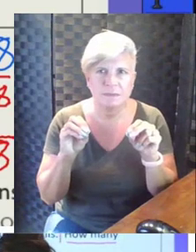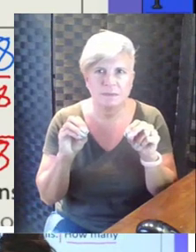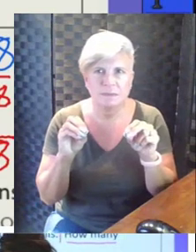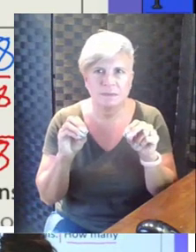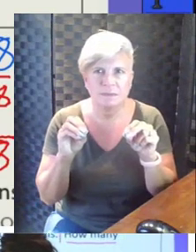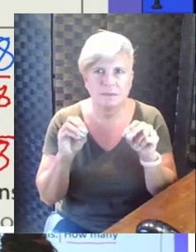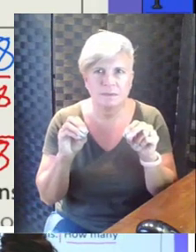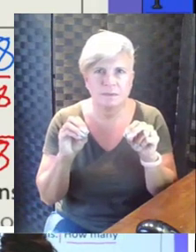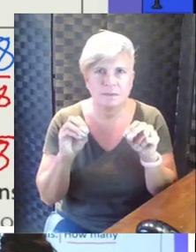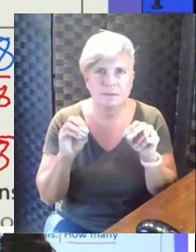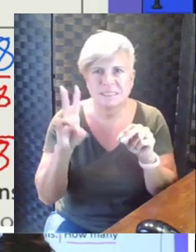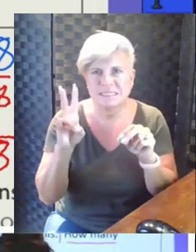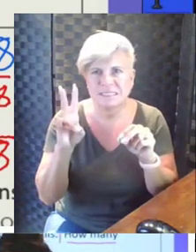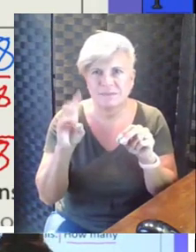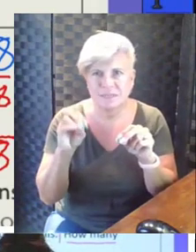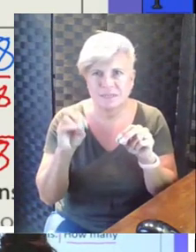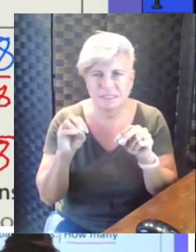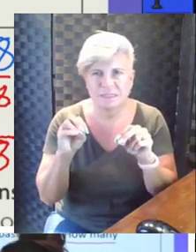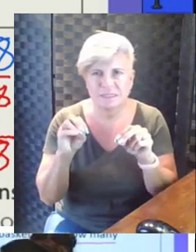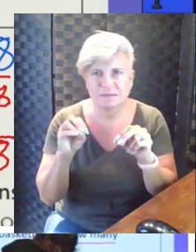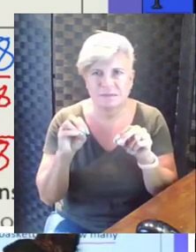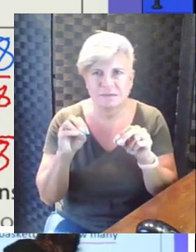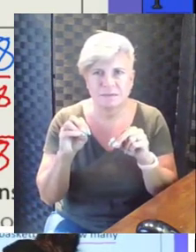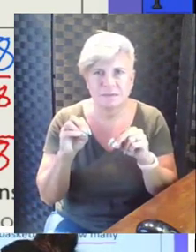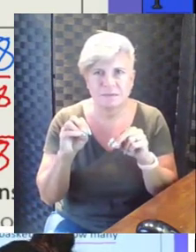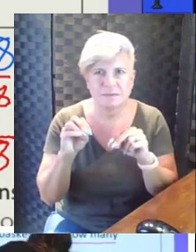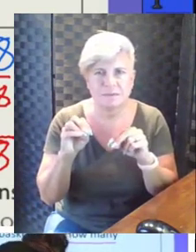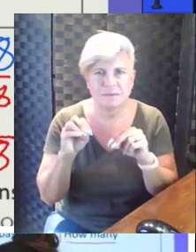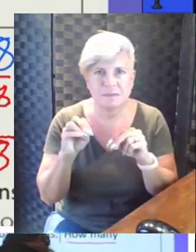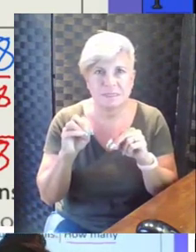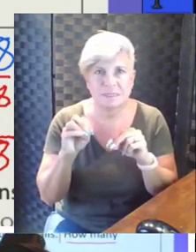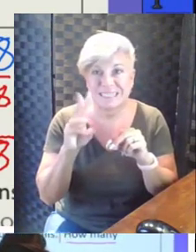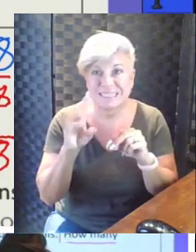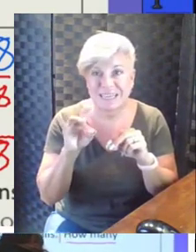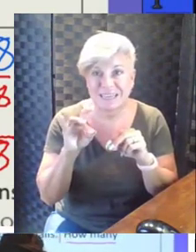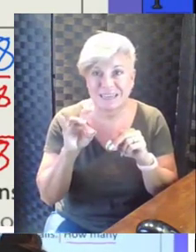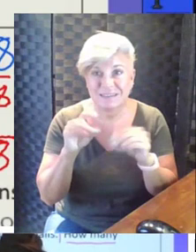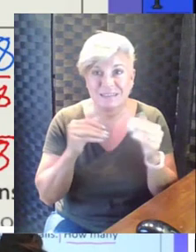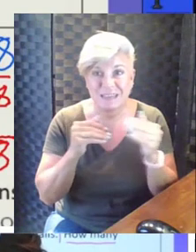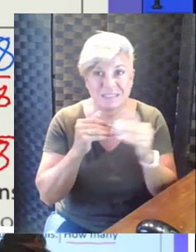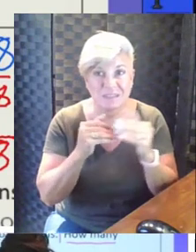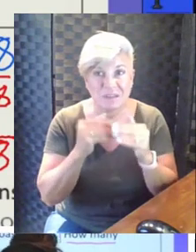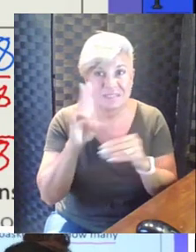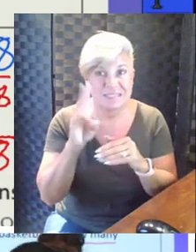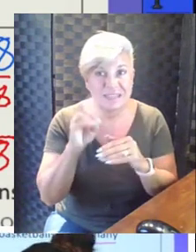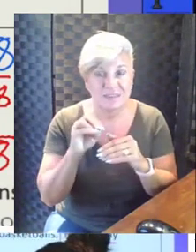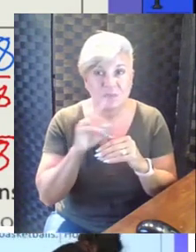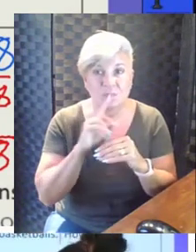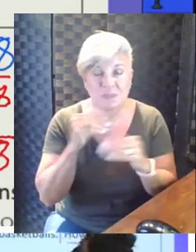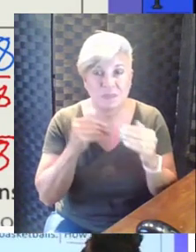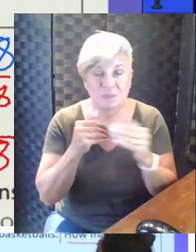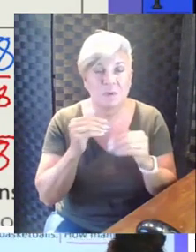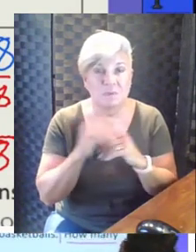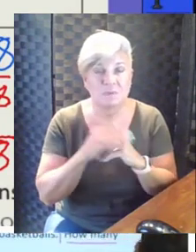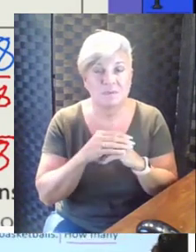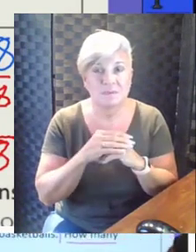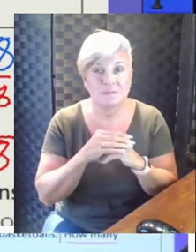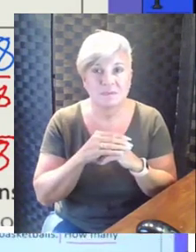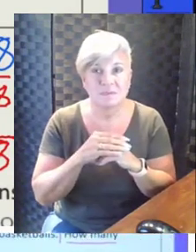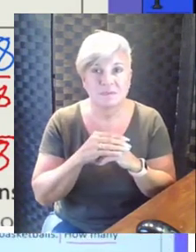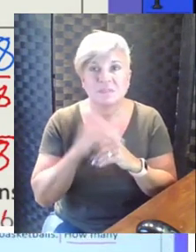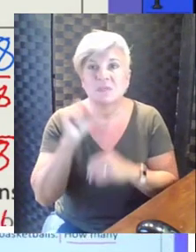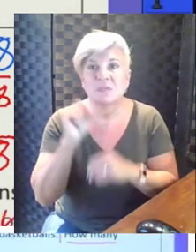us about 70. And 68 was the total, so 70 is really close